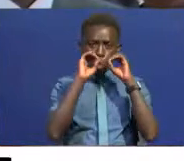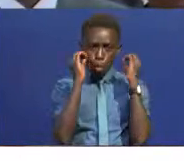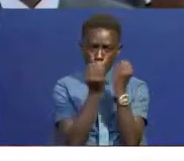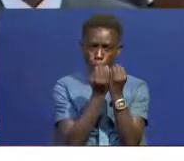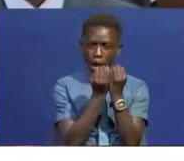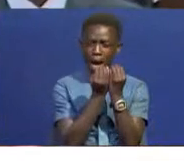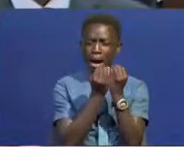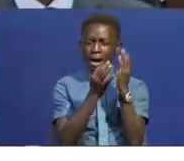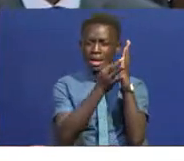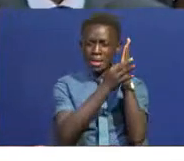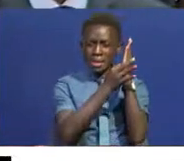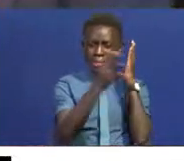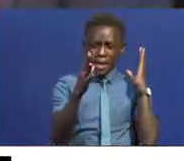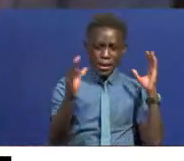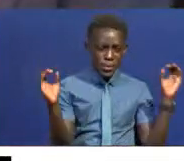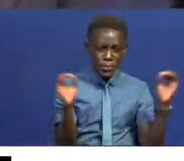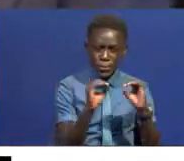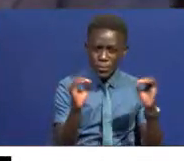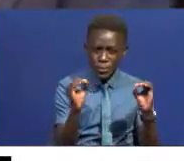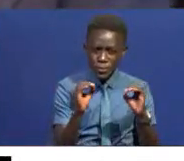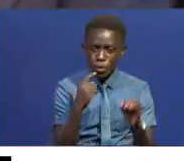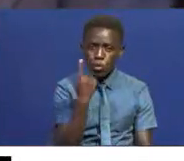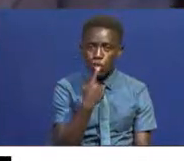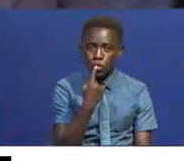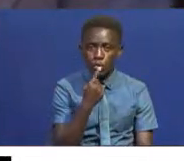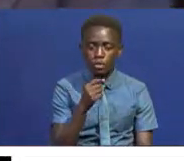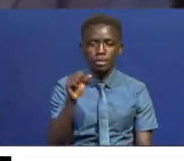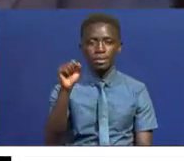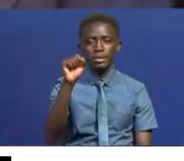the Salaries and Remunerations Commission.